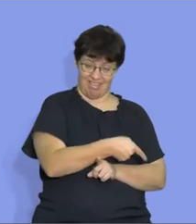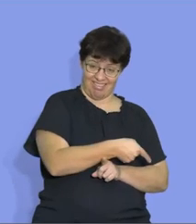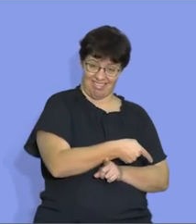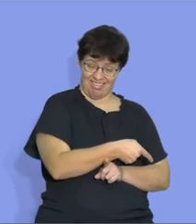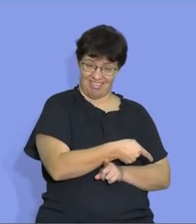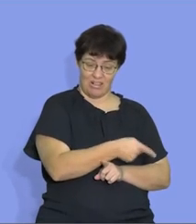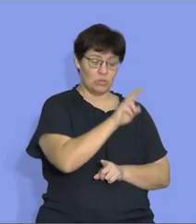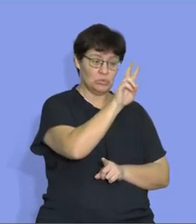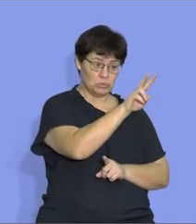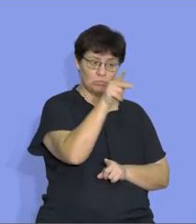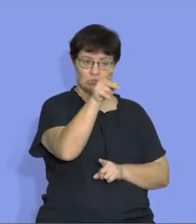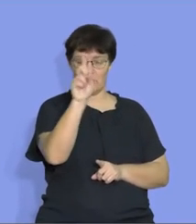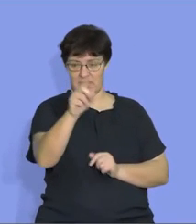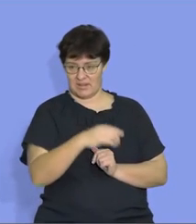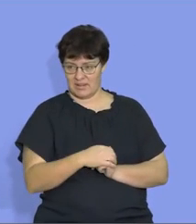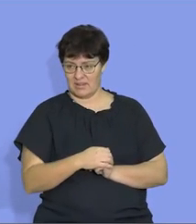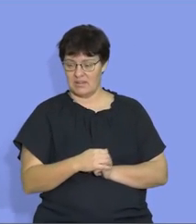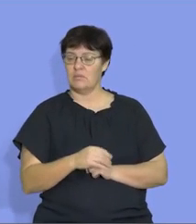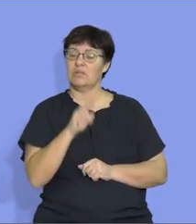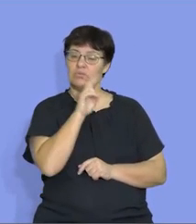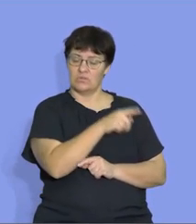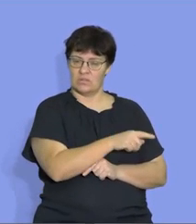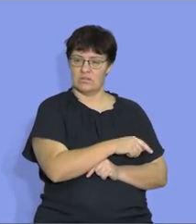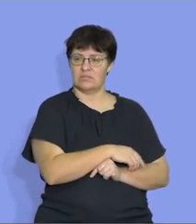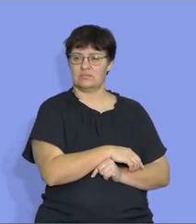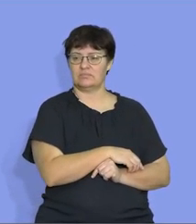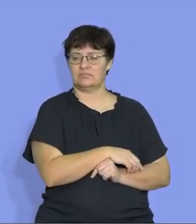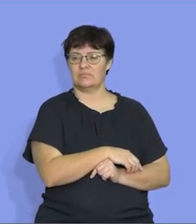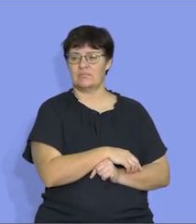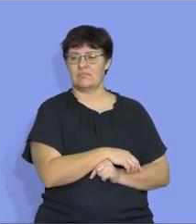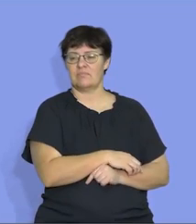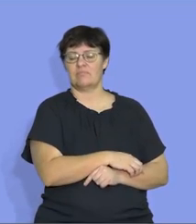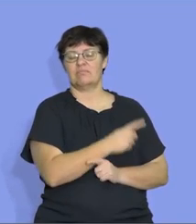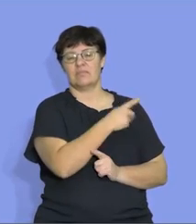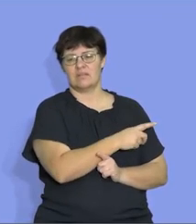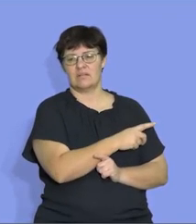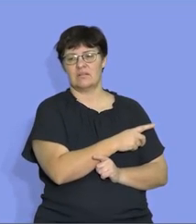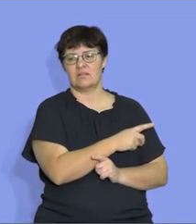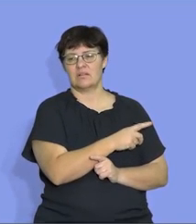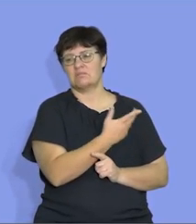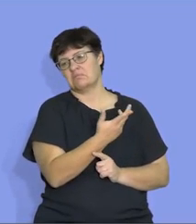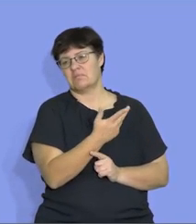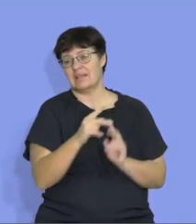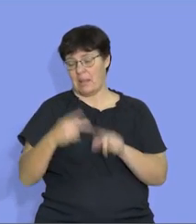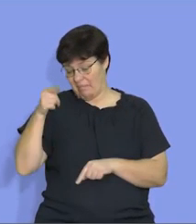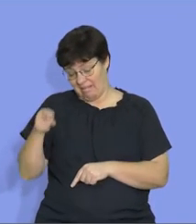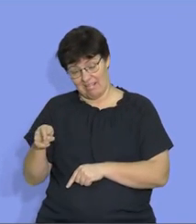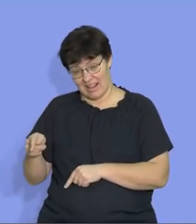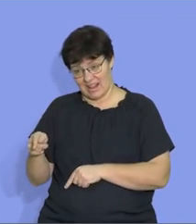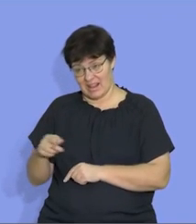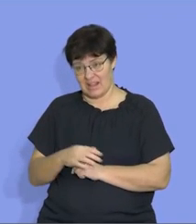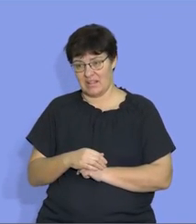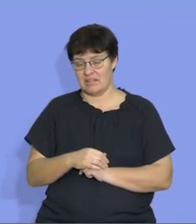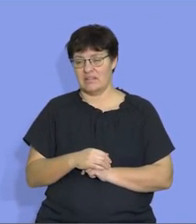with 1. So 2 moles of that will be the number of moles of the acid that react will be actually double those of barium